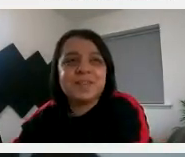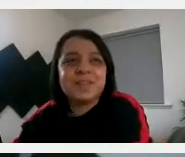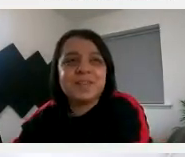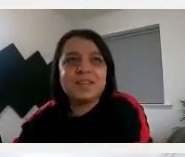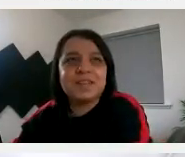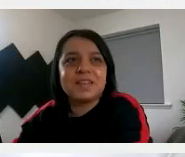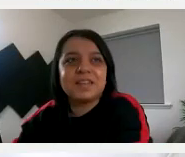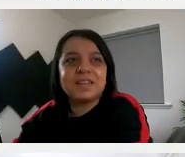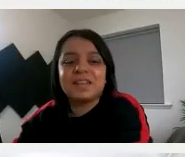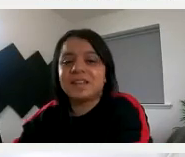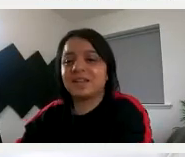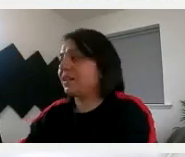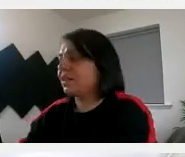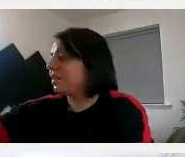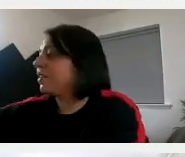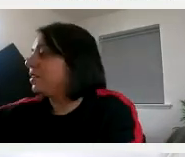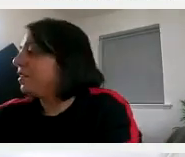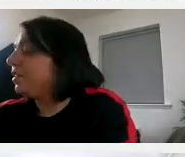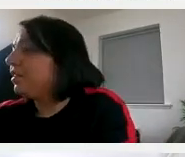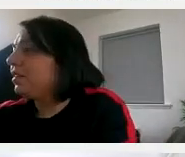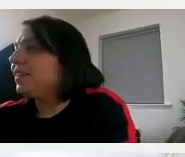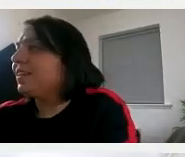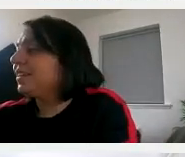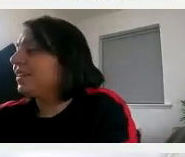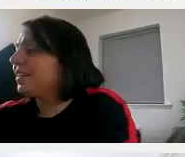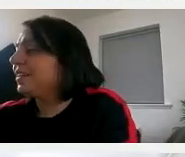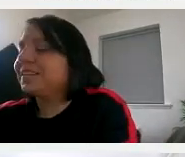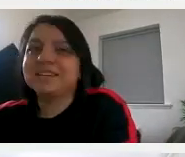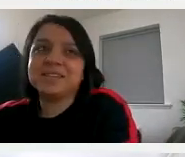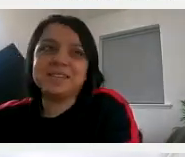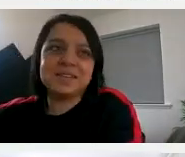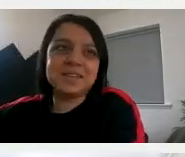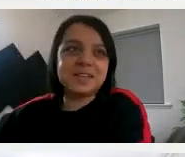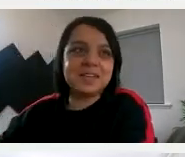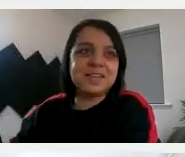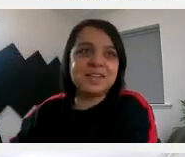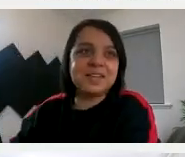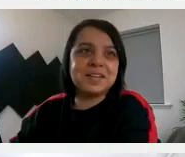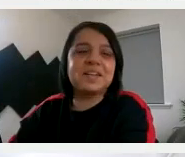Well, I don't have favorites, but I have least favorites. Like, I don't like this